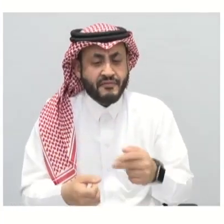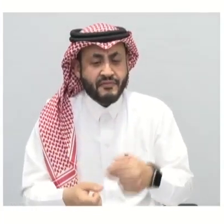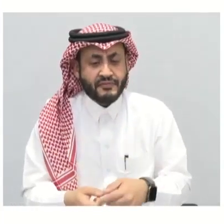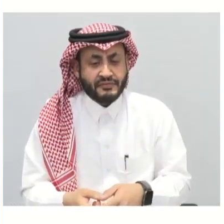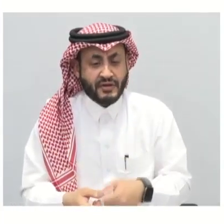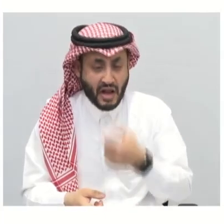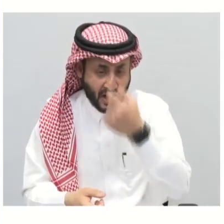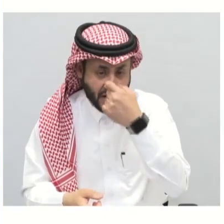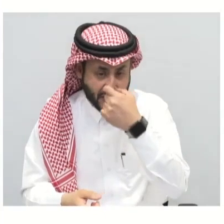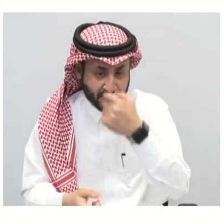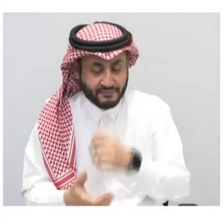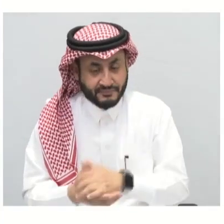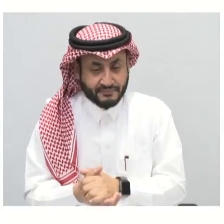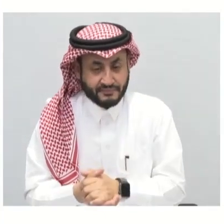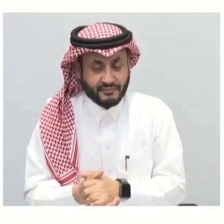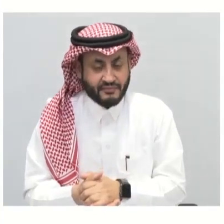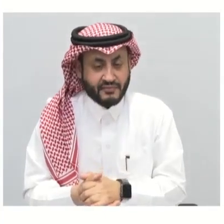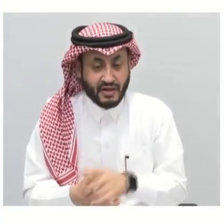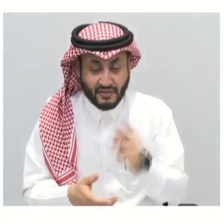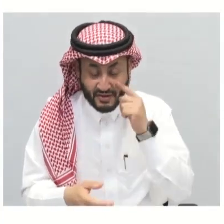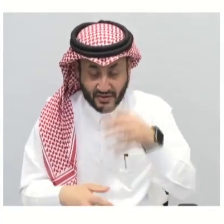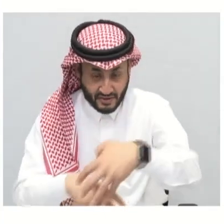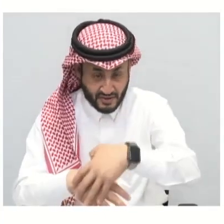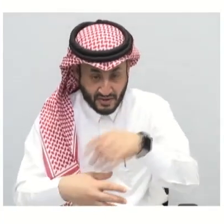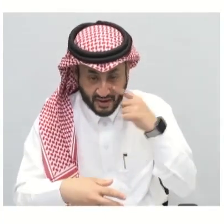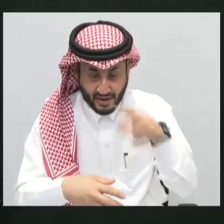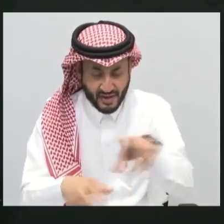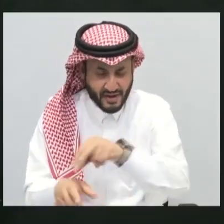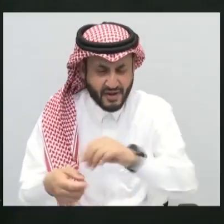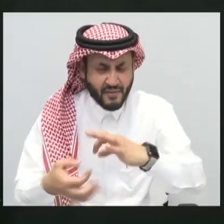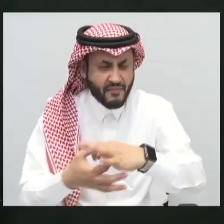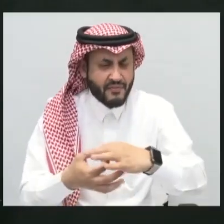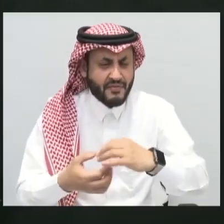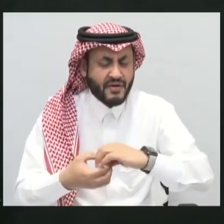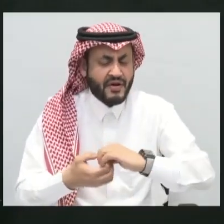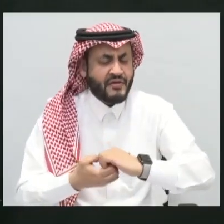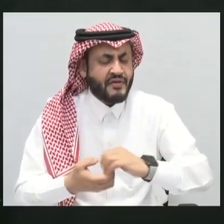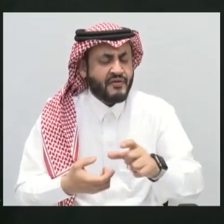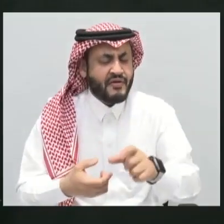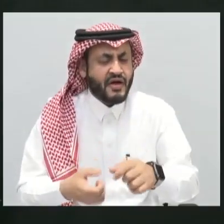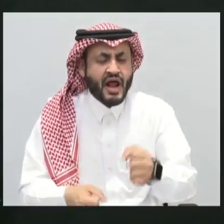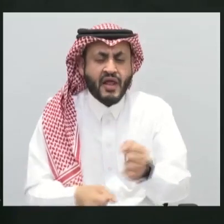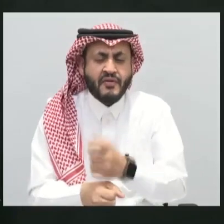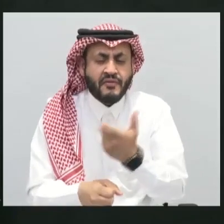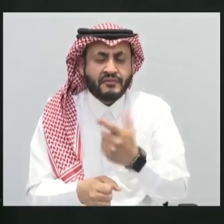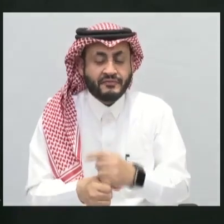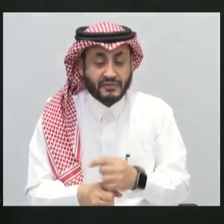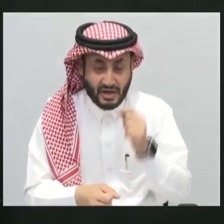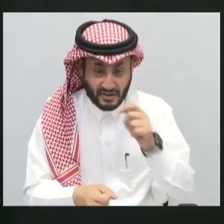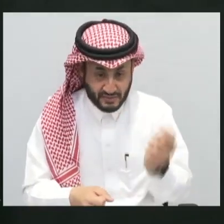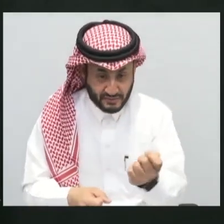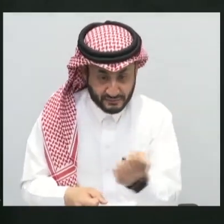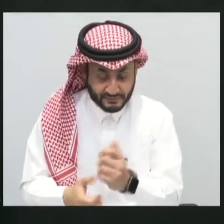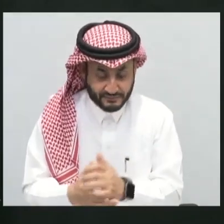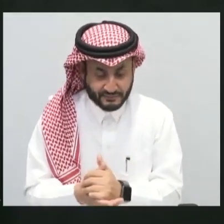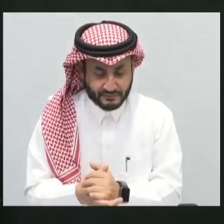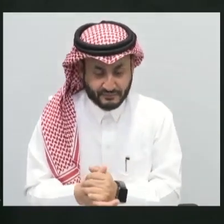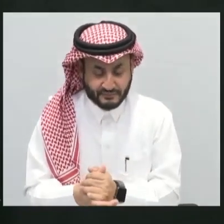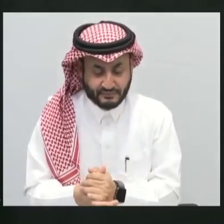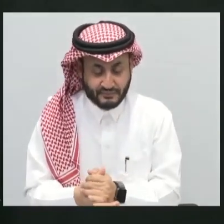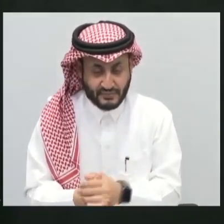his schedule. He has divided his schedule for the whole week. So what do we need to do? We're going to write sentence,